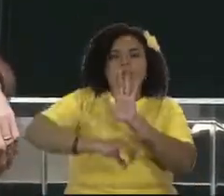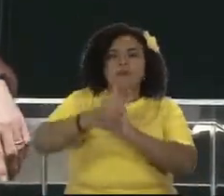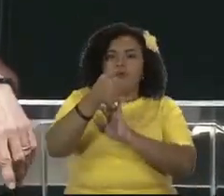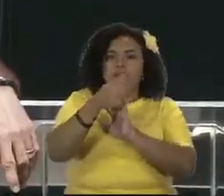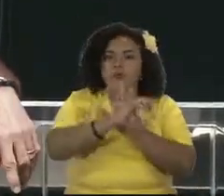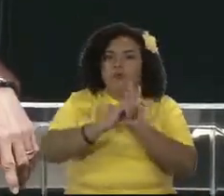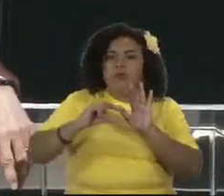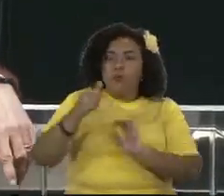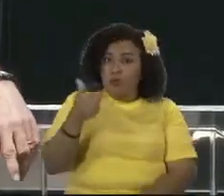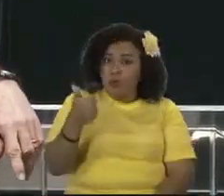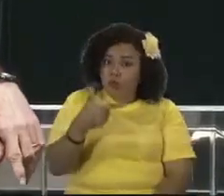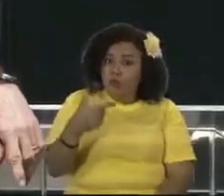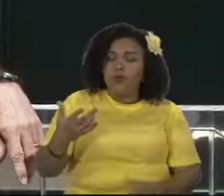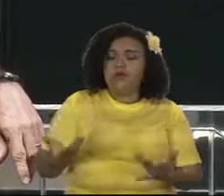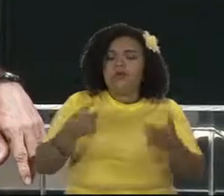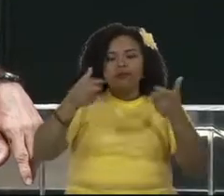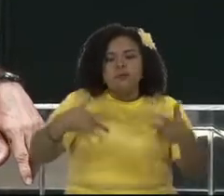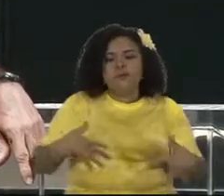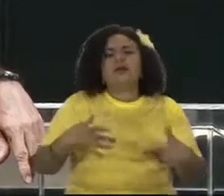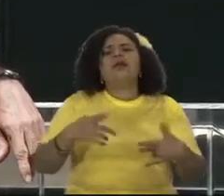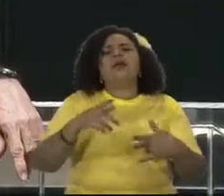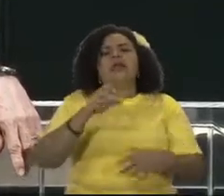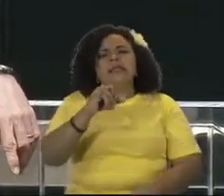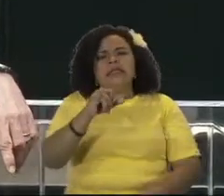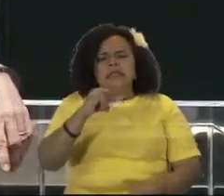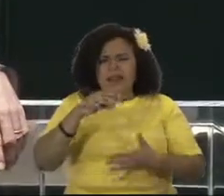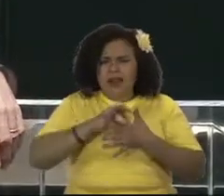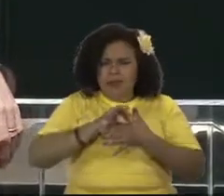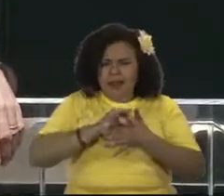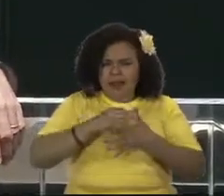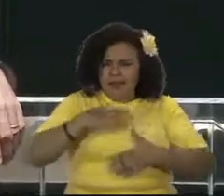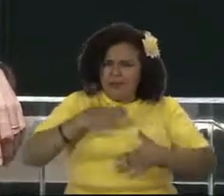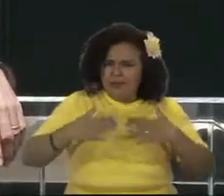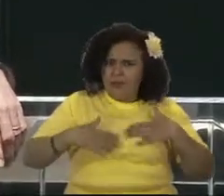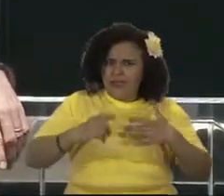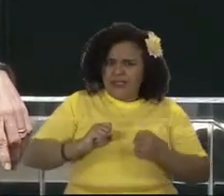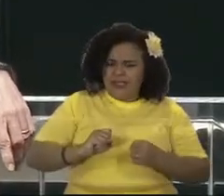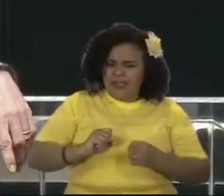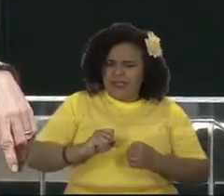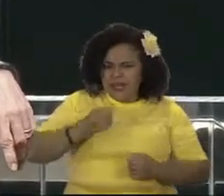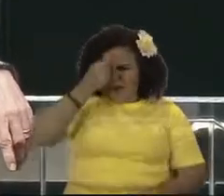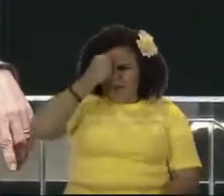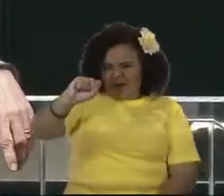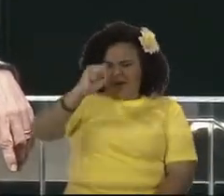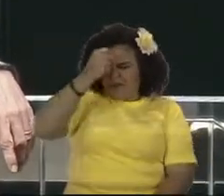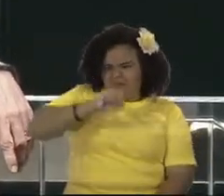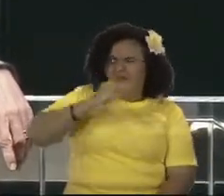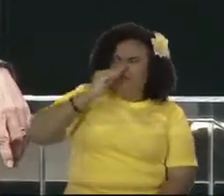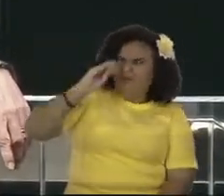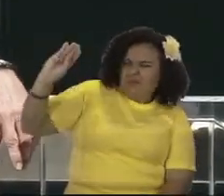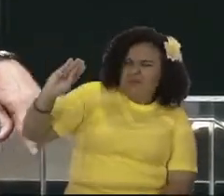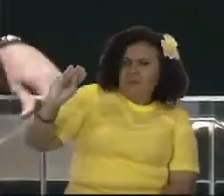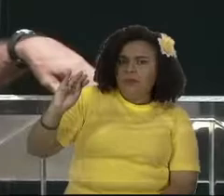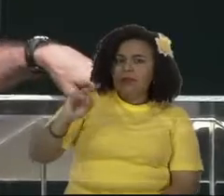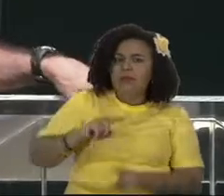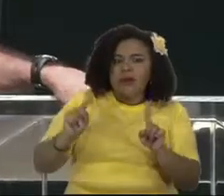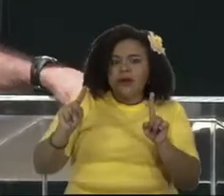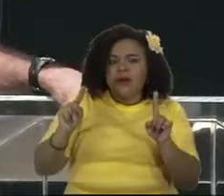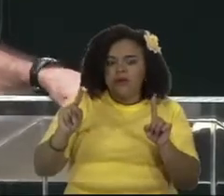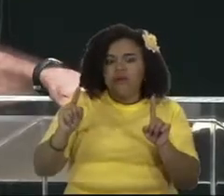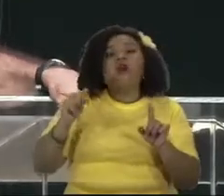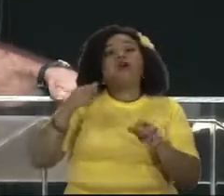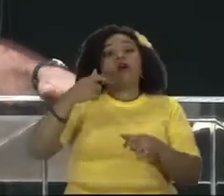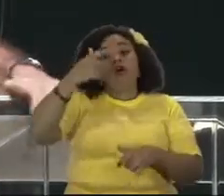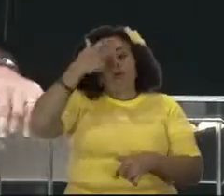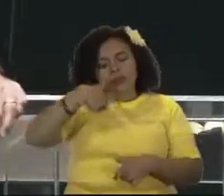that you sacrifice your body, make your body obey. This is your